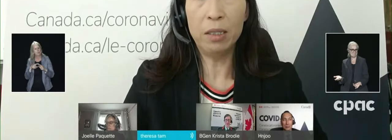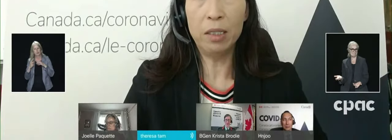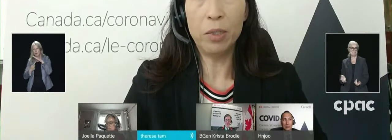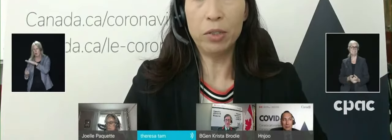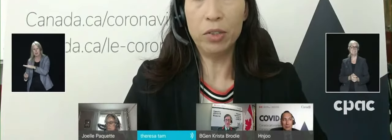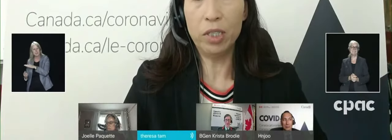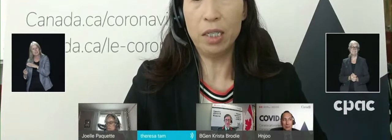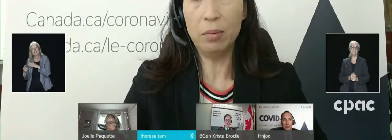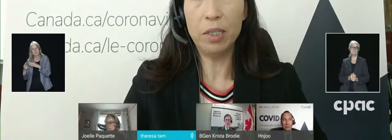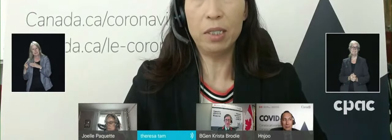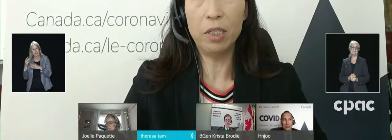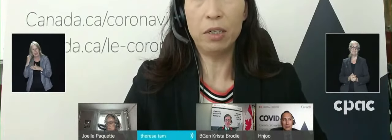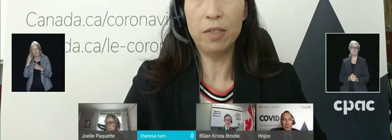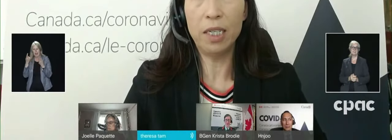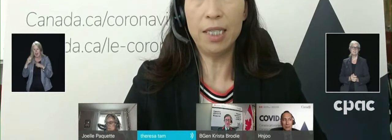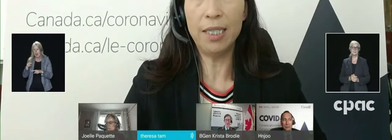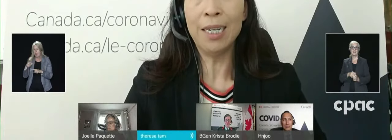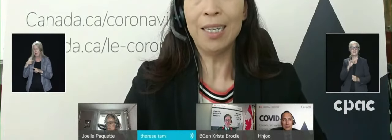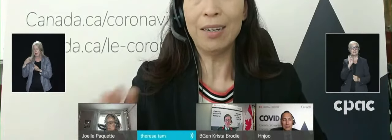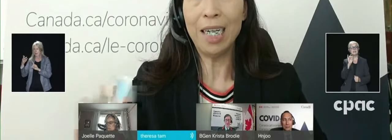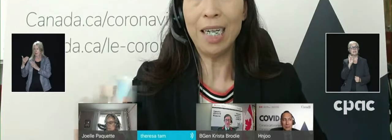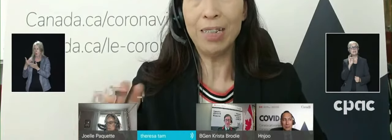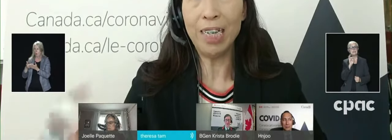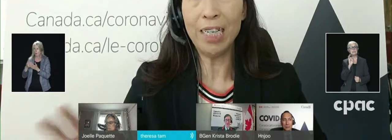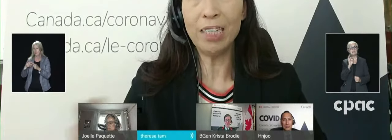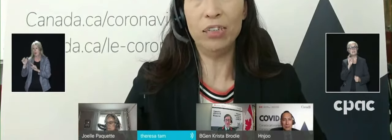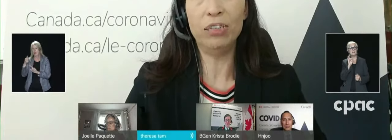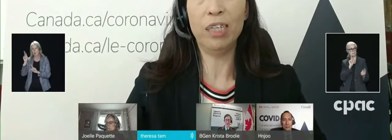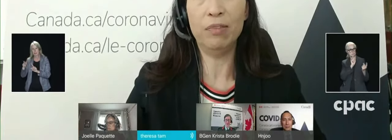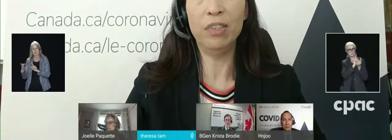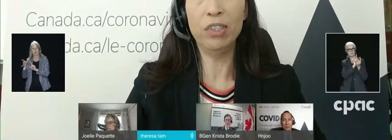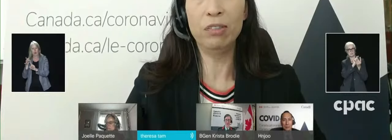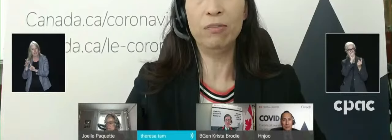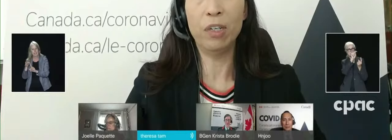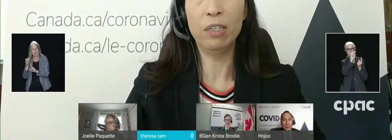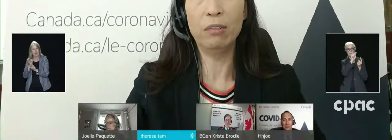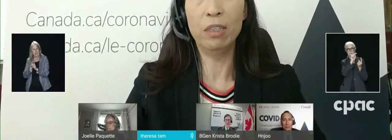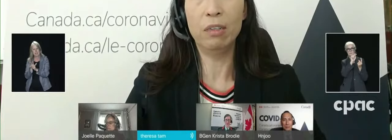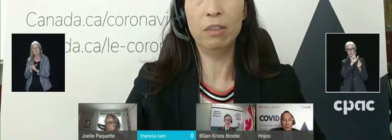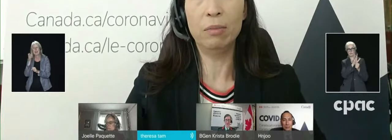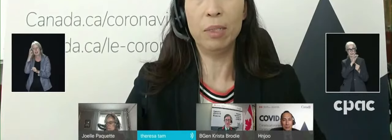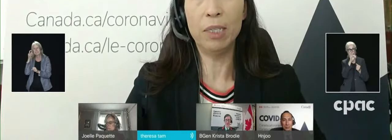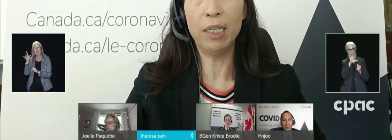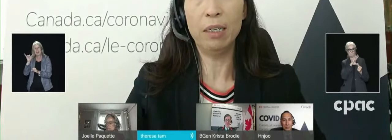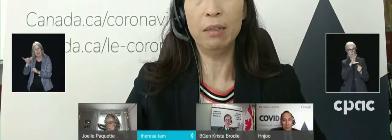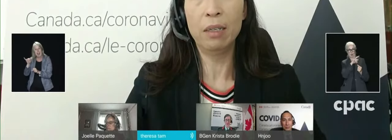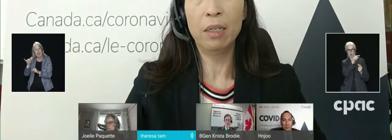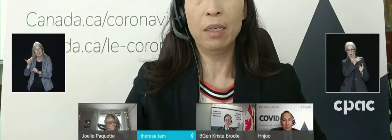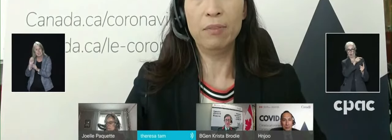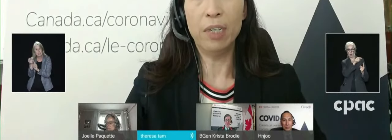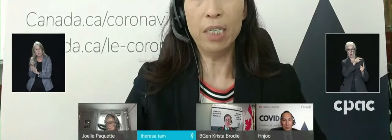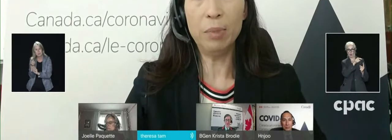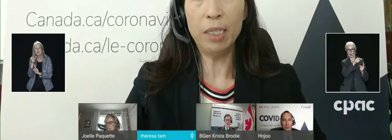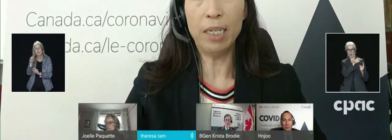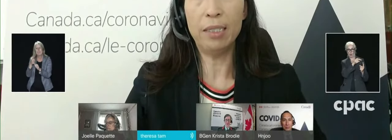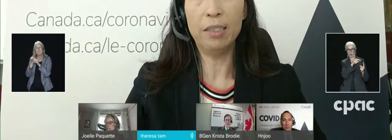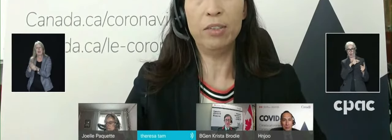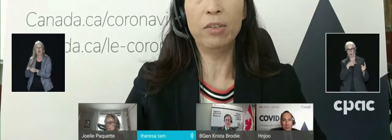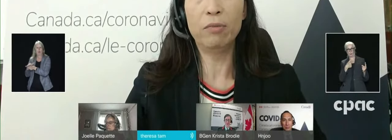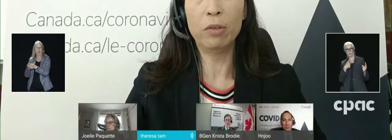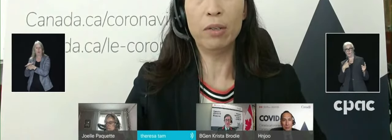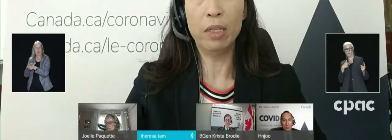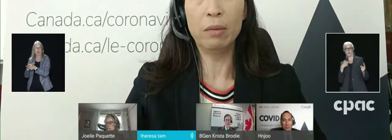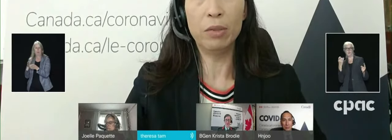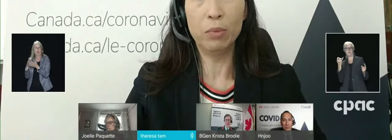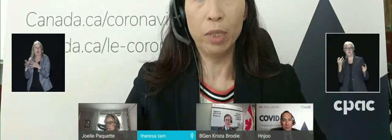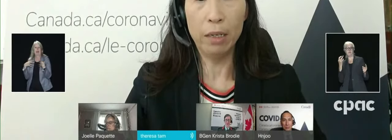after being exposed to another person with COVID-19. Now that you do have to follow the local public health advice, but that's as to the